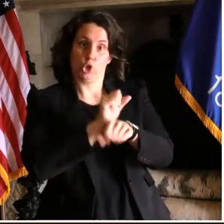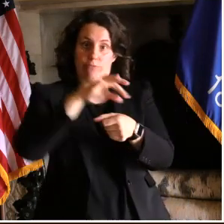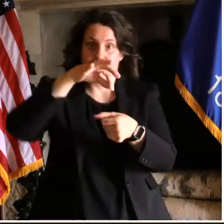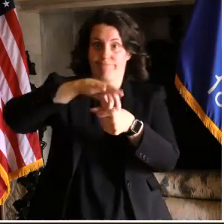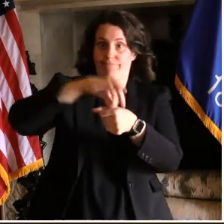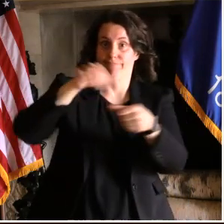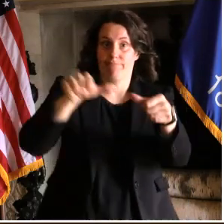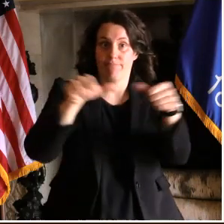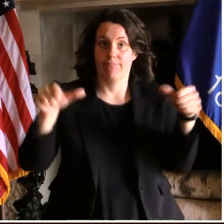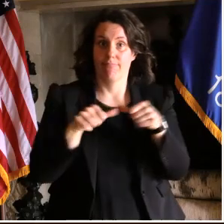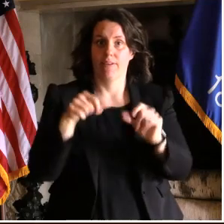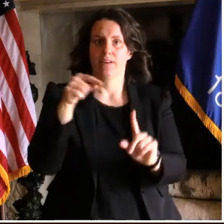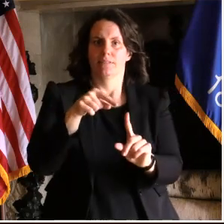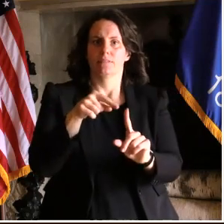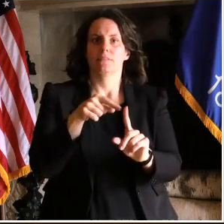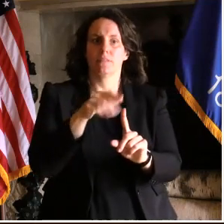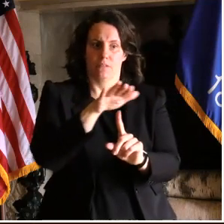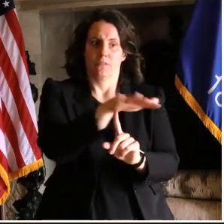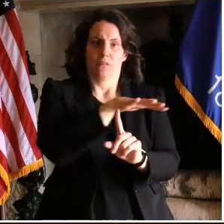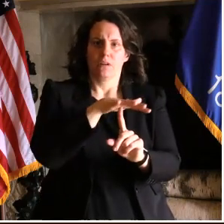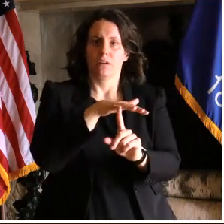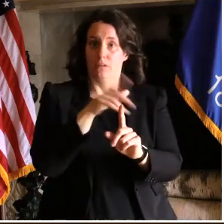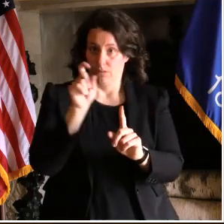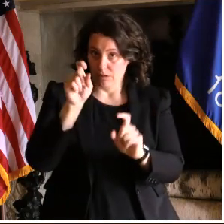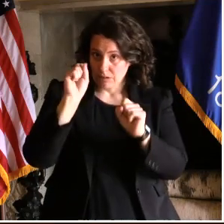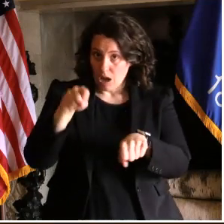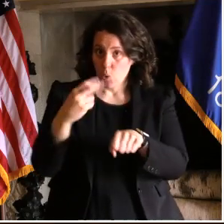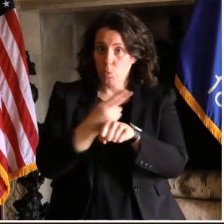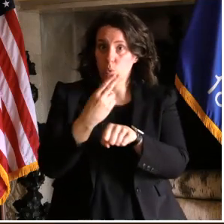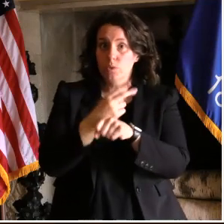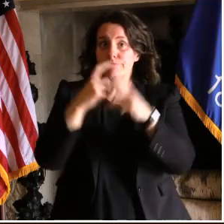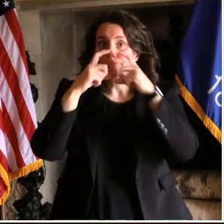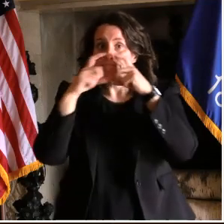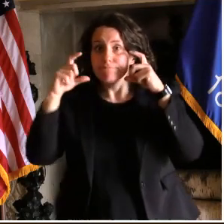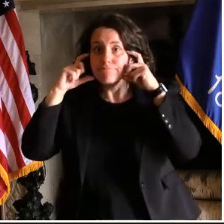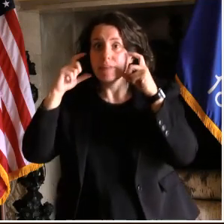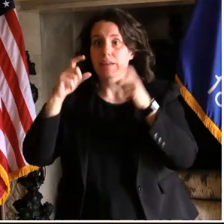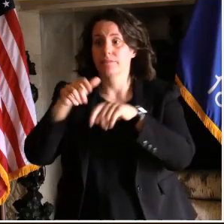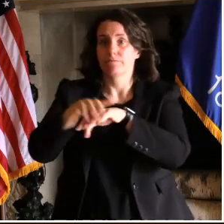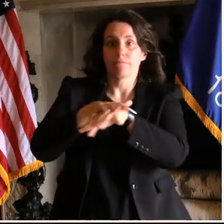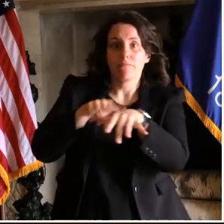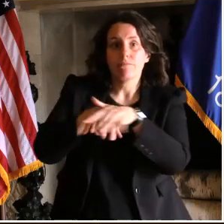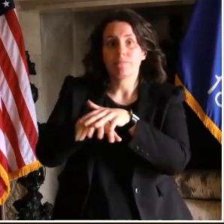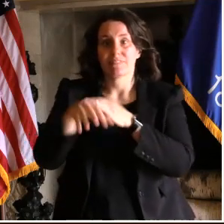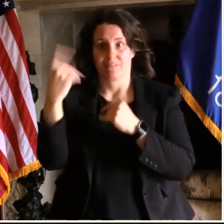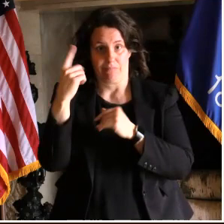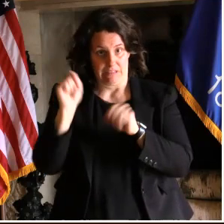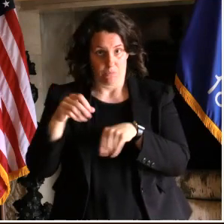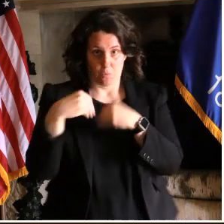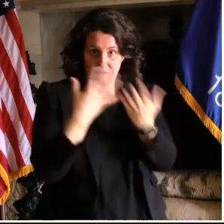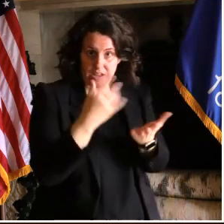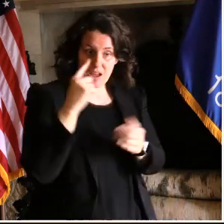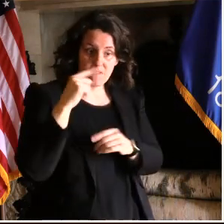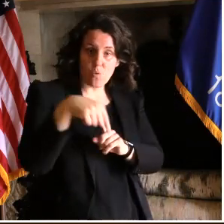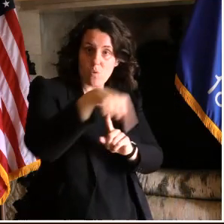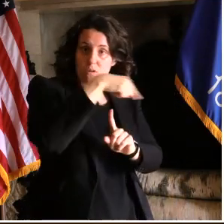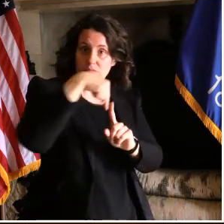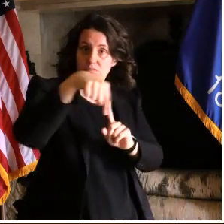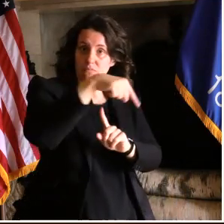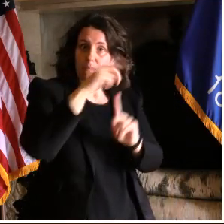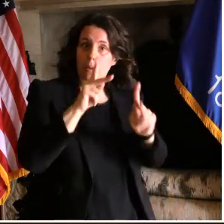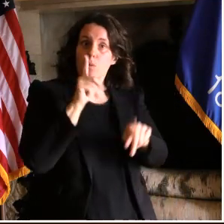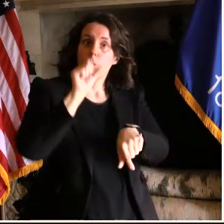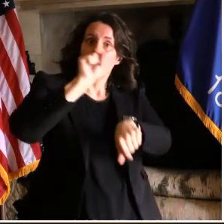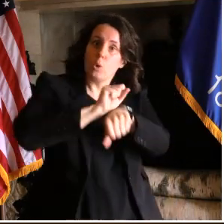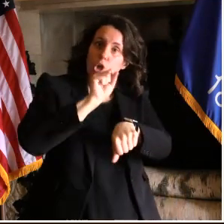PPE. I'm wondering, is there any coordination to supply any of these PPEs